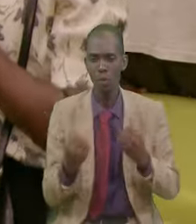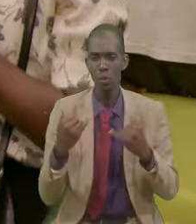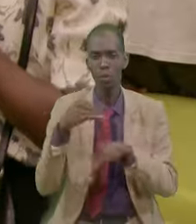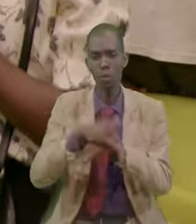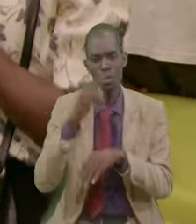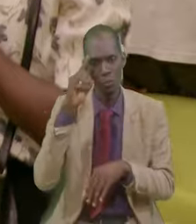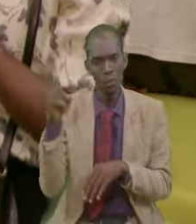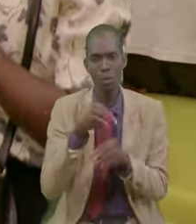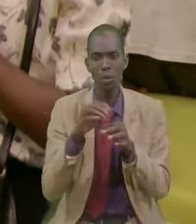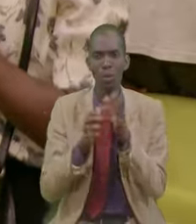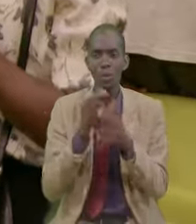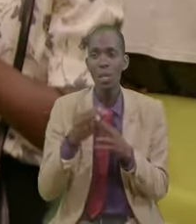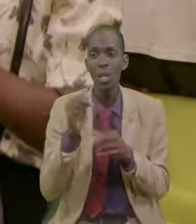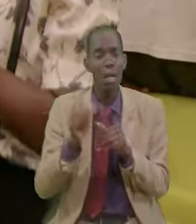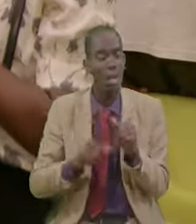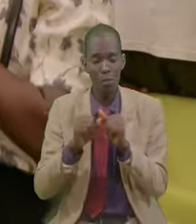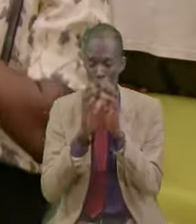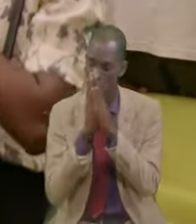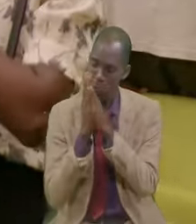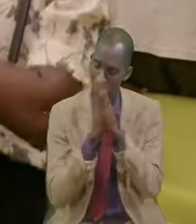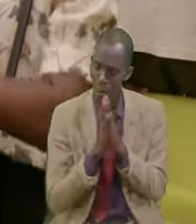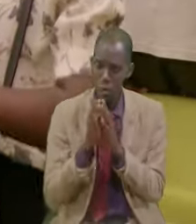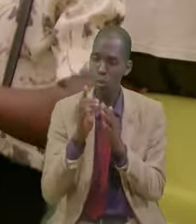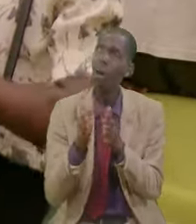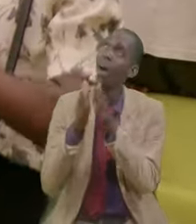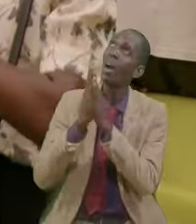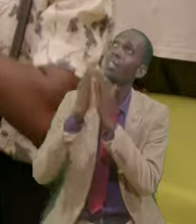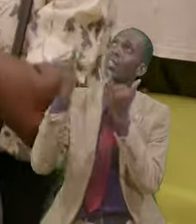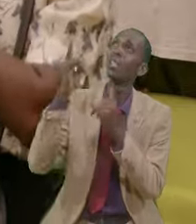tonight. Every prayer that you pray tonight is answered. Tell him.